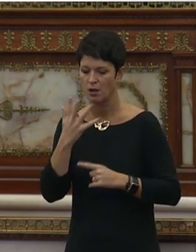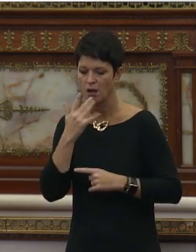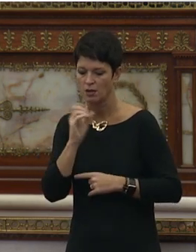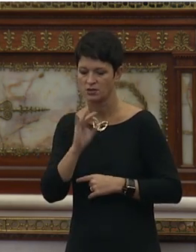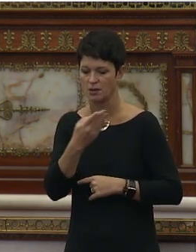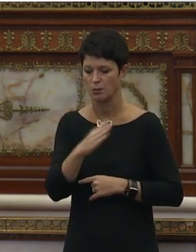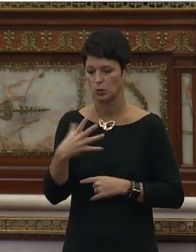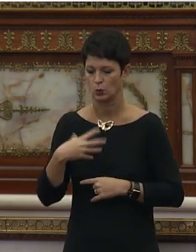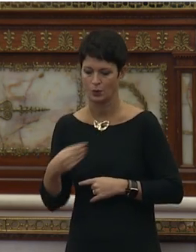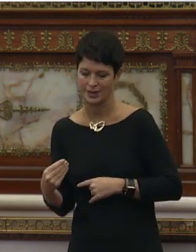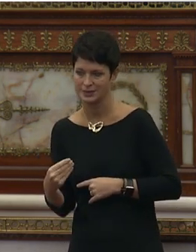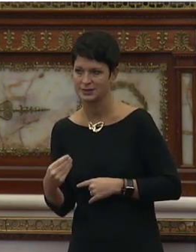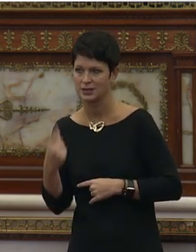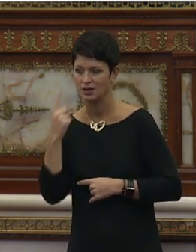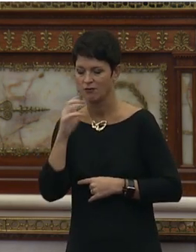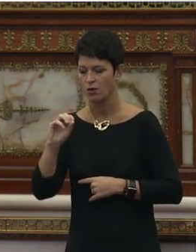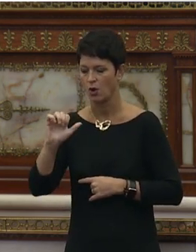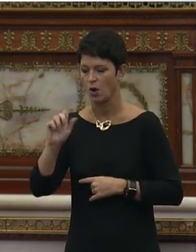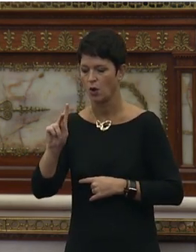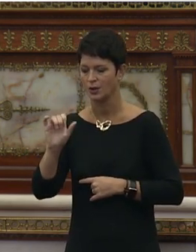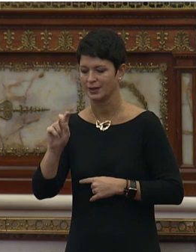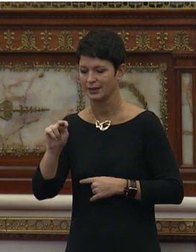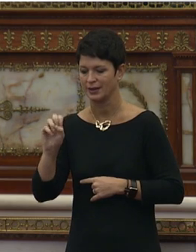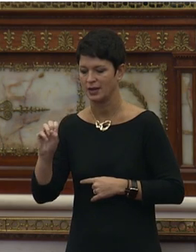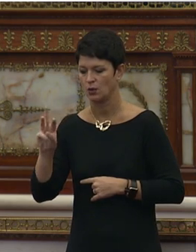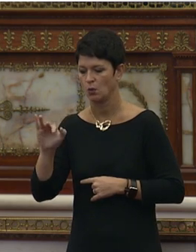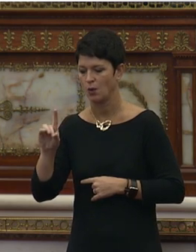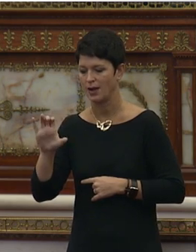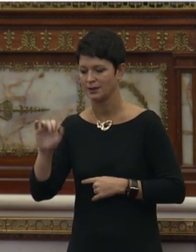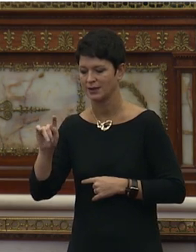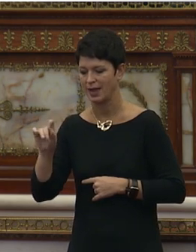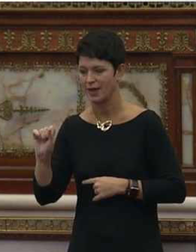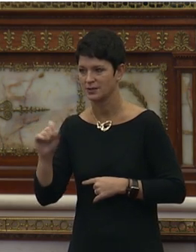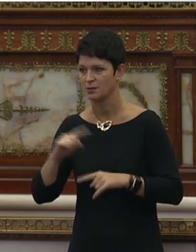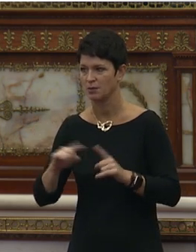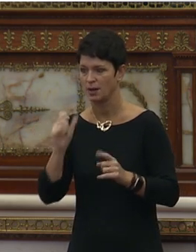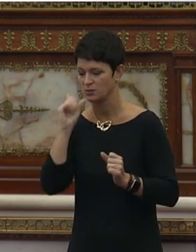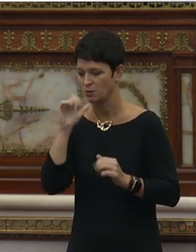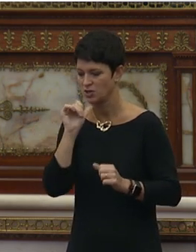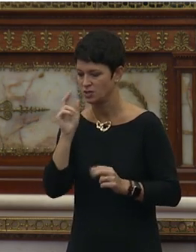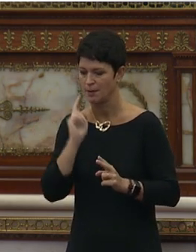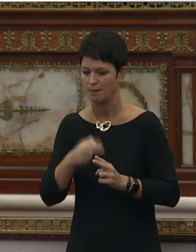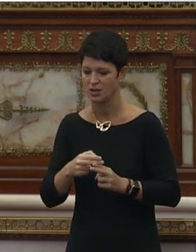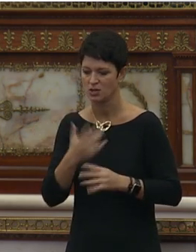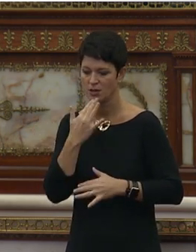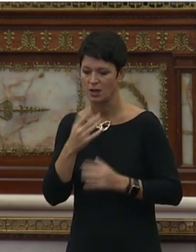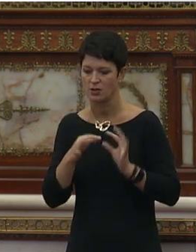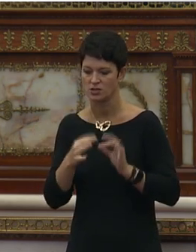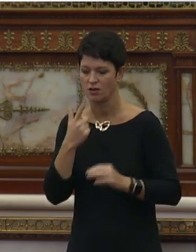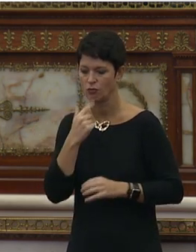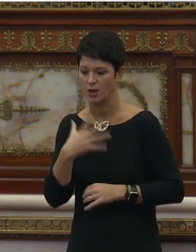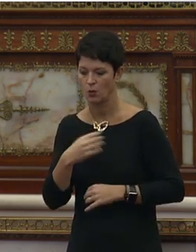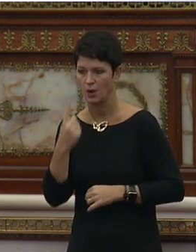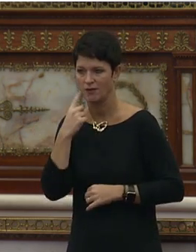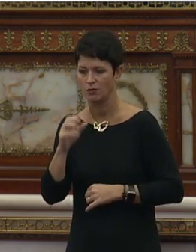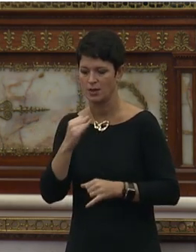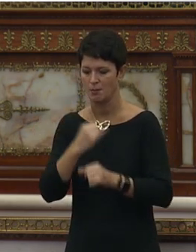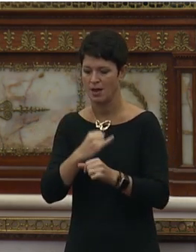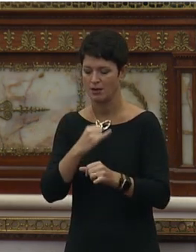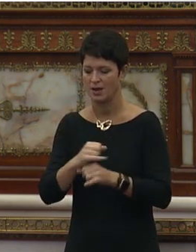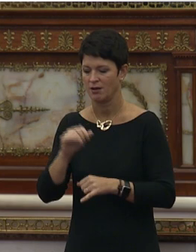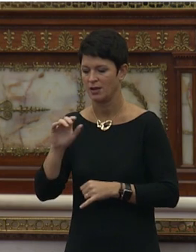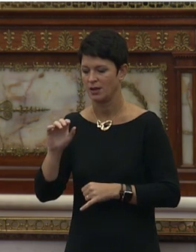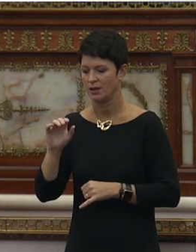and white for the Oak Lane Wildcats, when I'm surprised she did not mention the colors of red and white for the Mount Airy